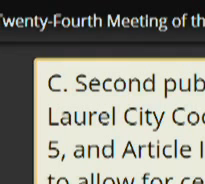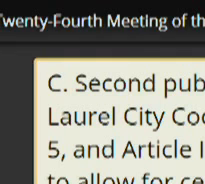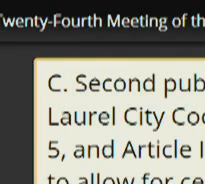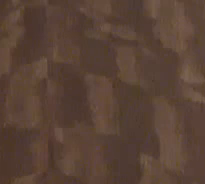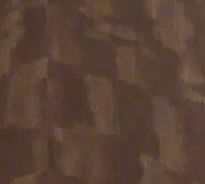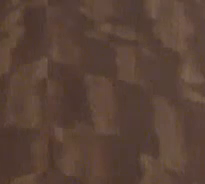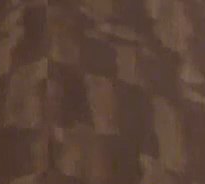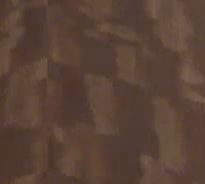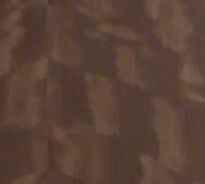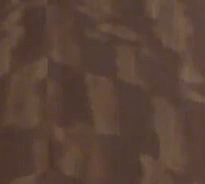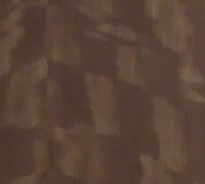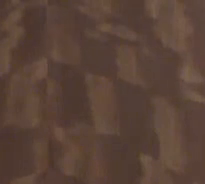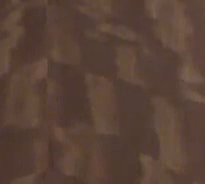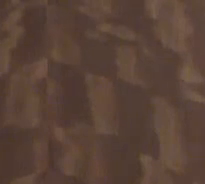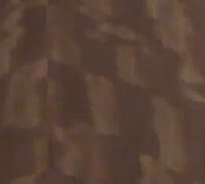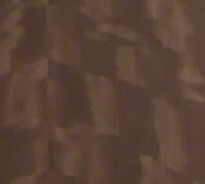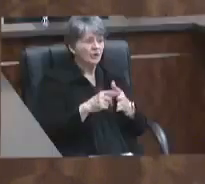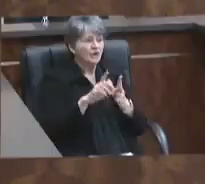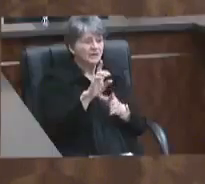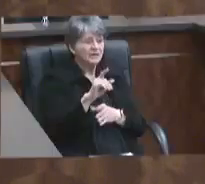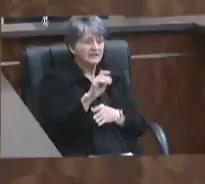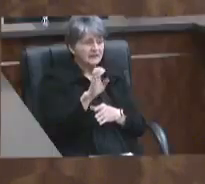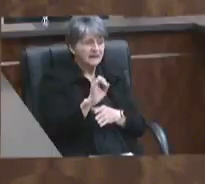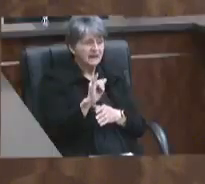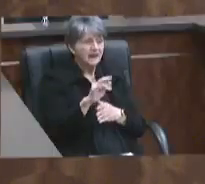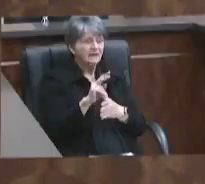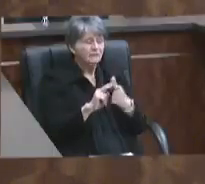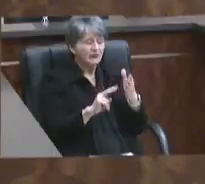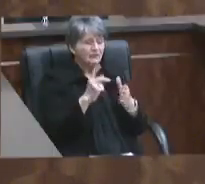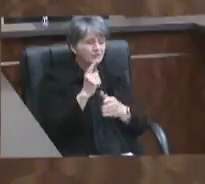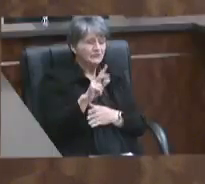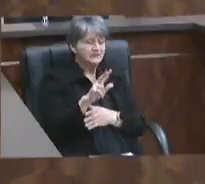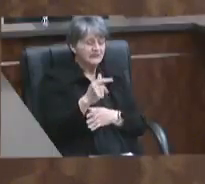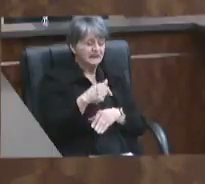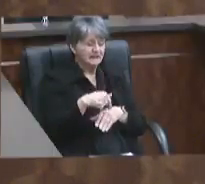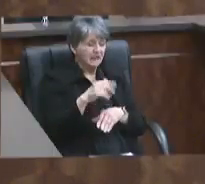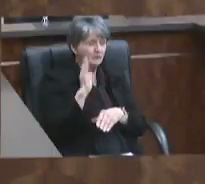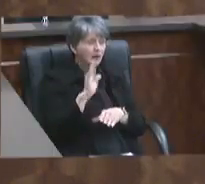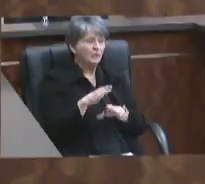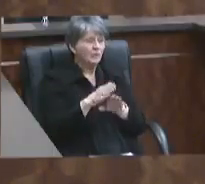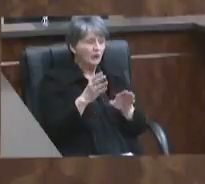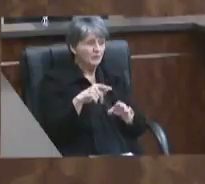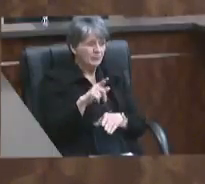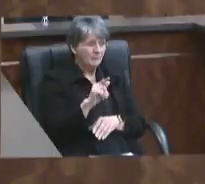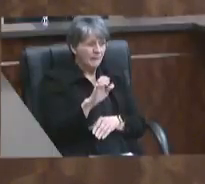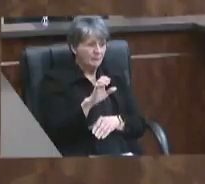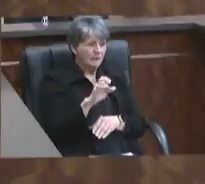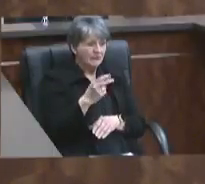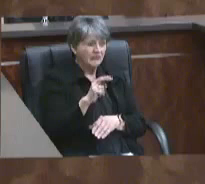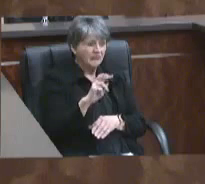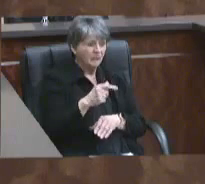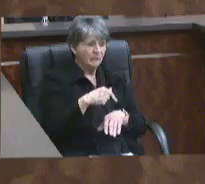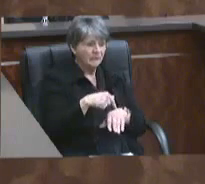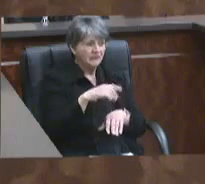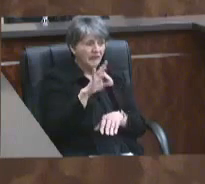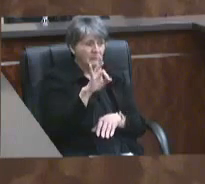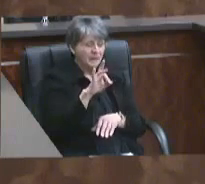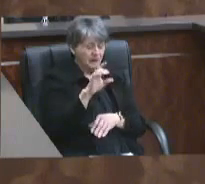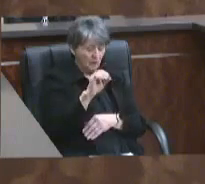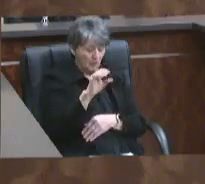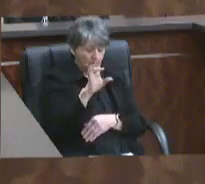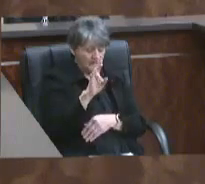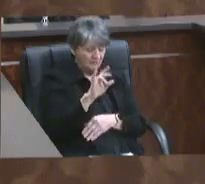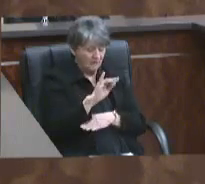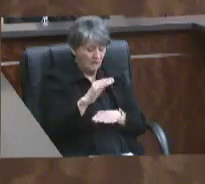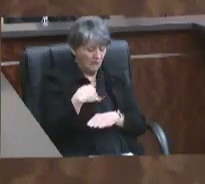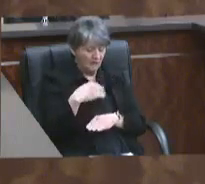date. I've read the title into the record for the second reading. I'll open a public hearing at 8:07. I have no